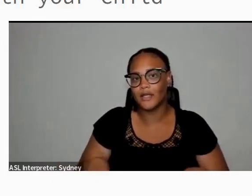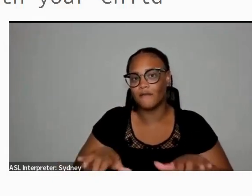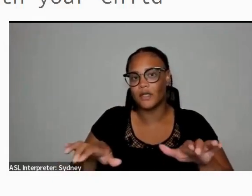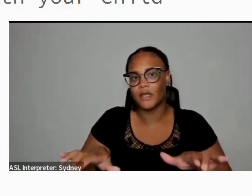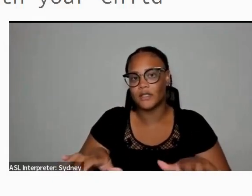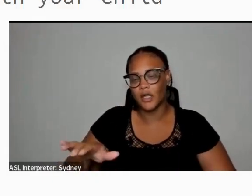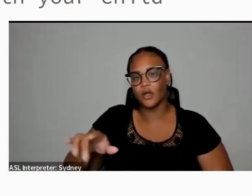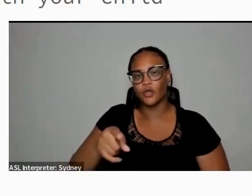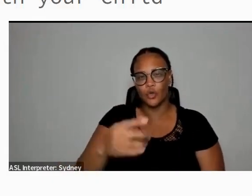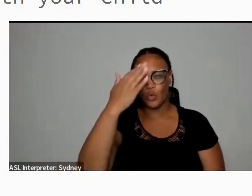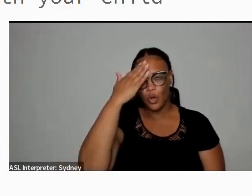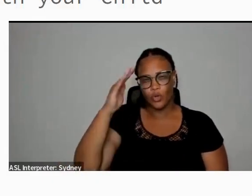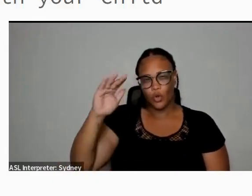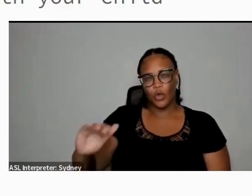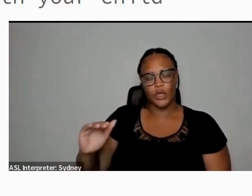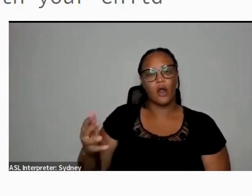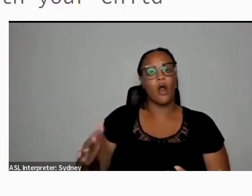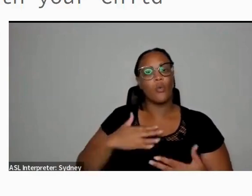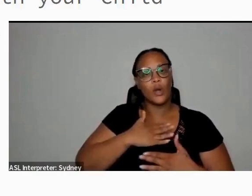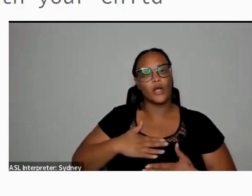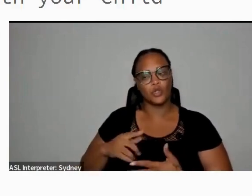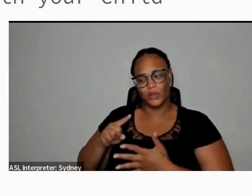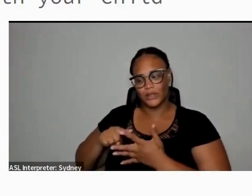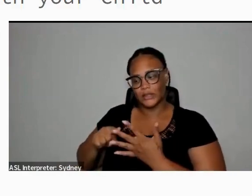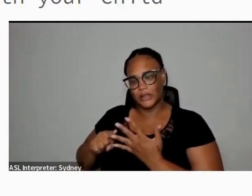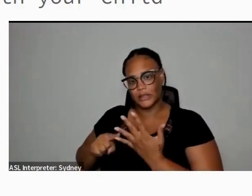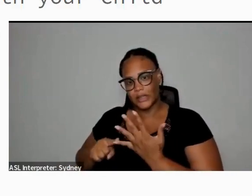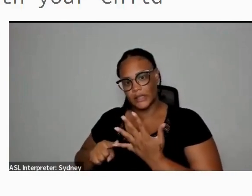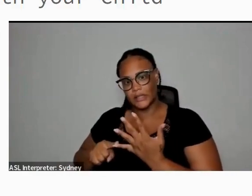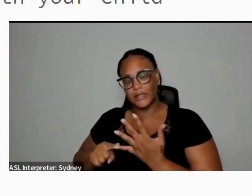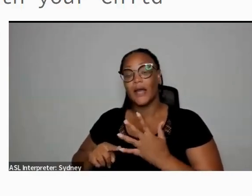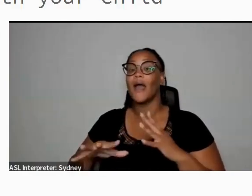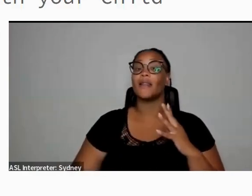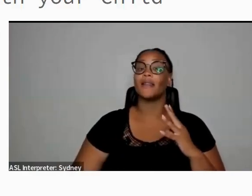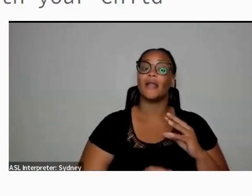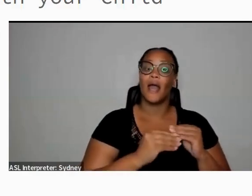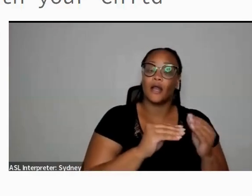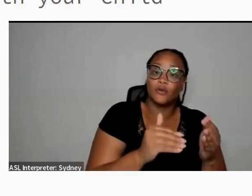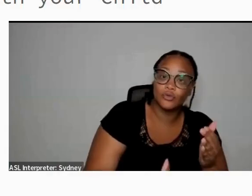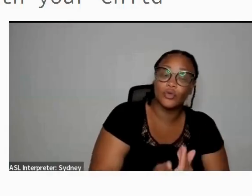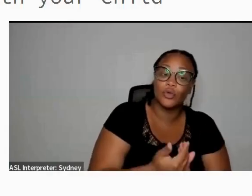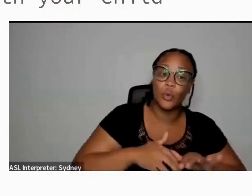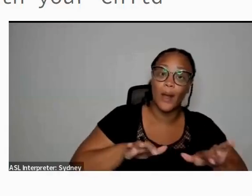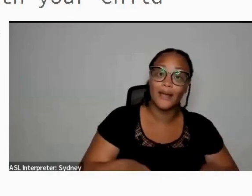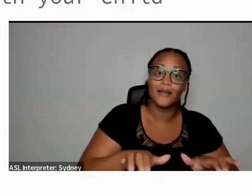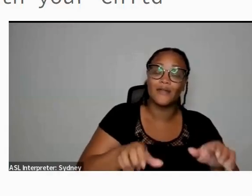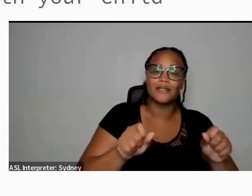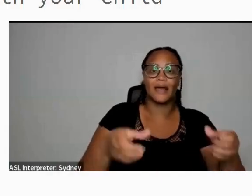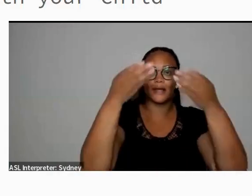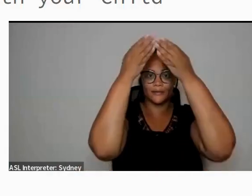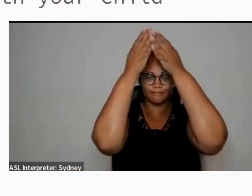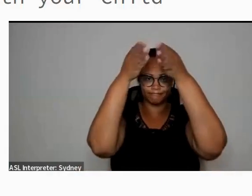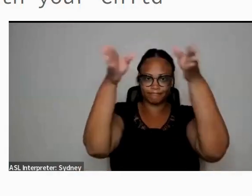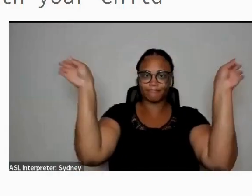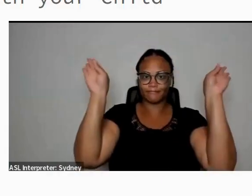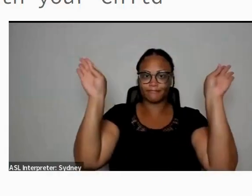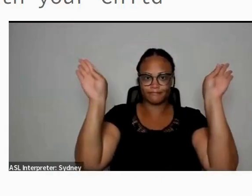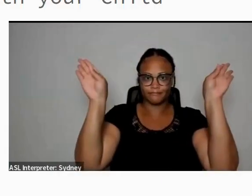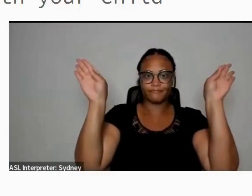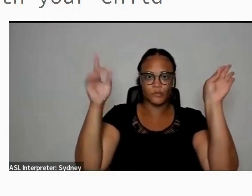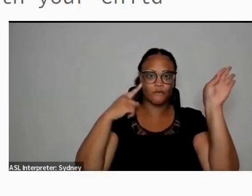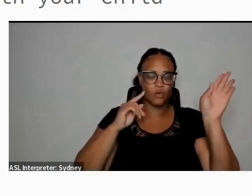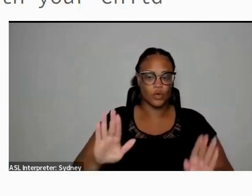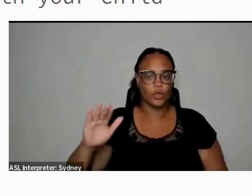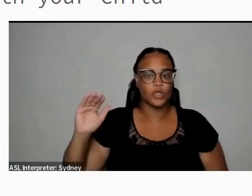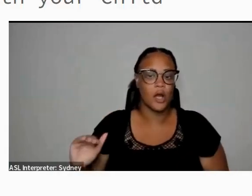add some new activities that could be broaden their horizons. So maybe they've never been to, I